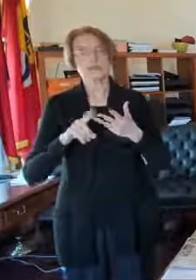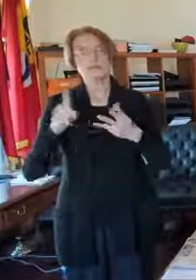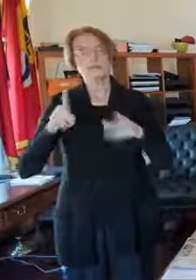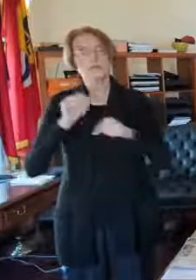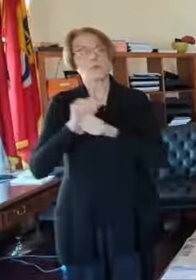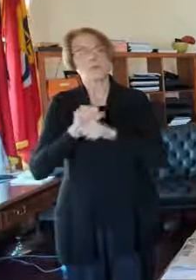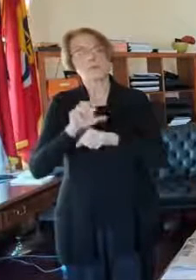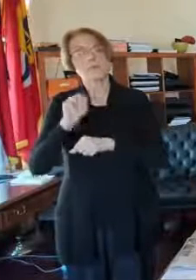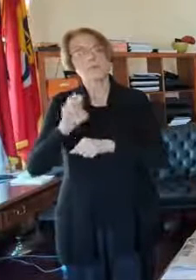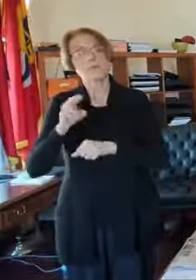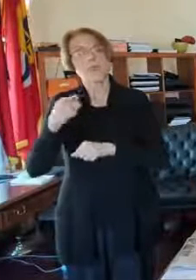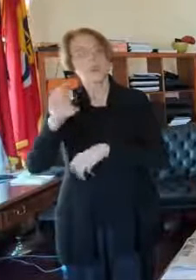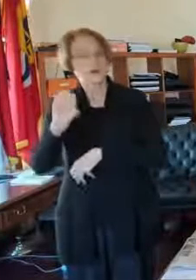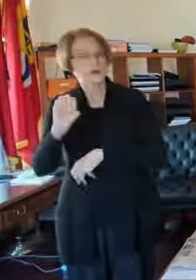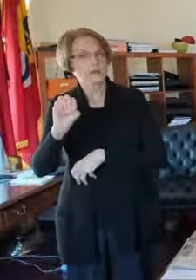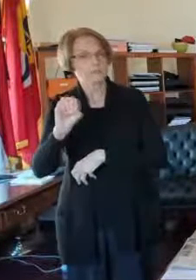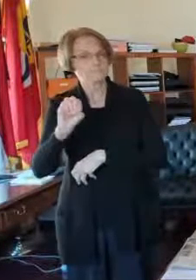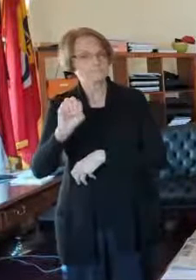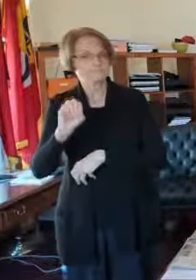morgue.